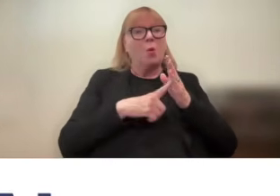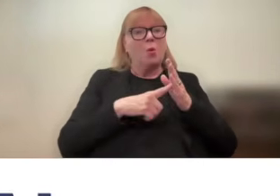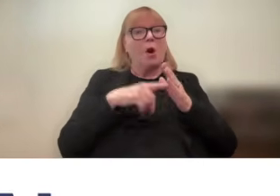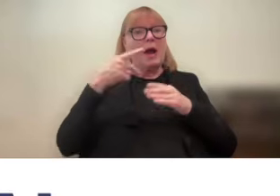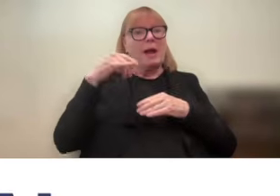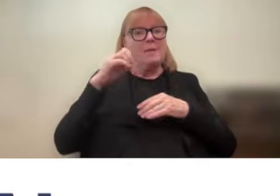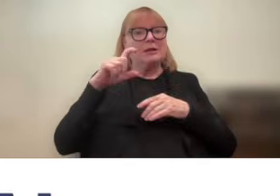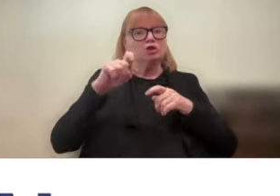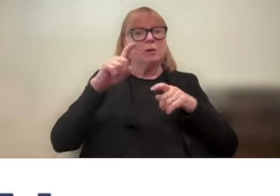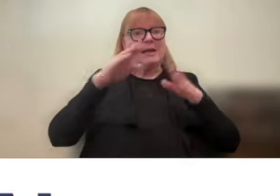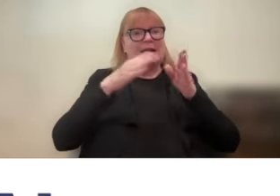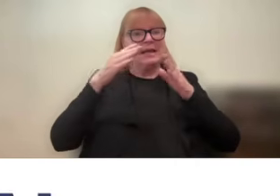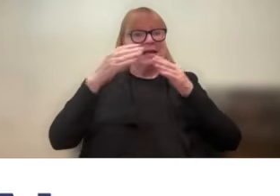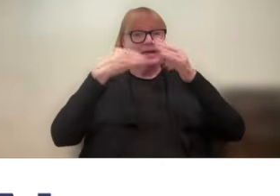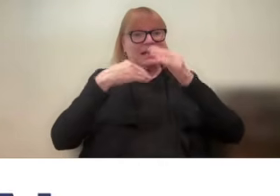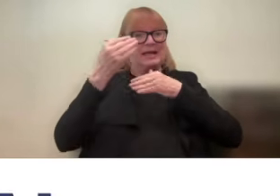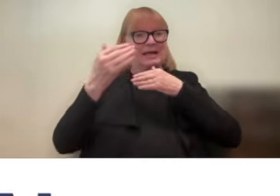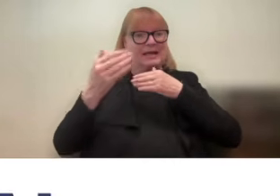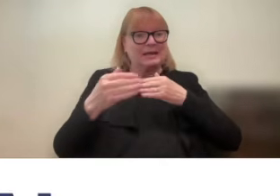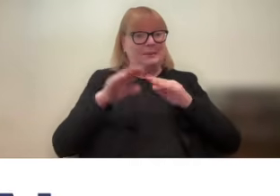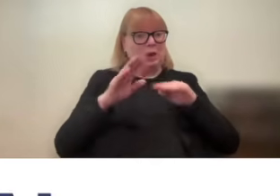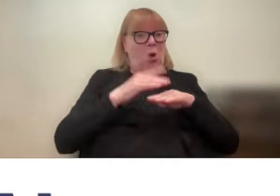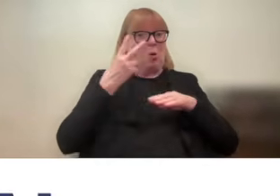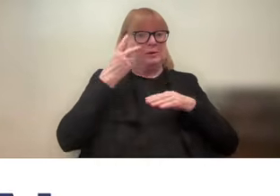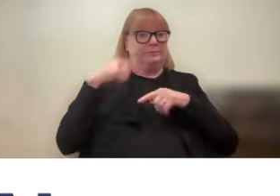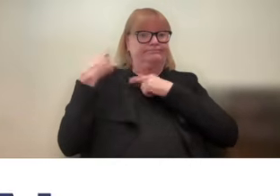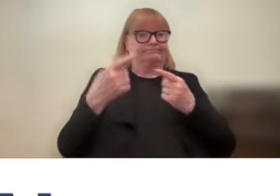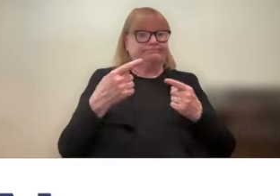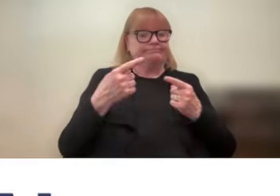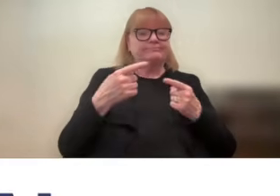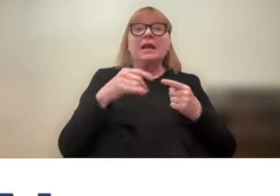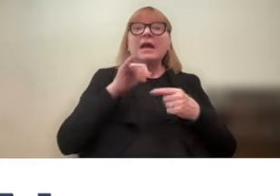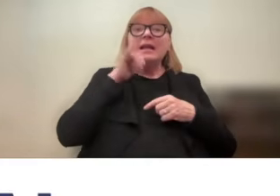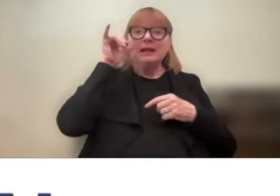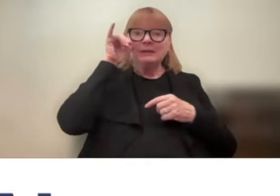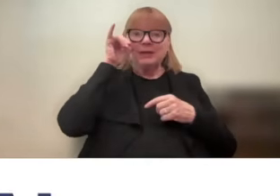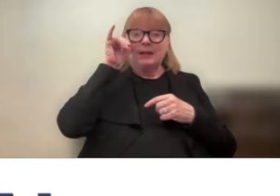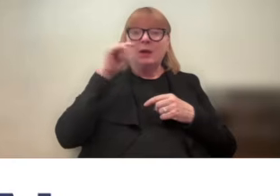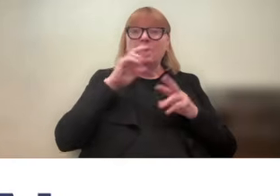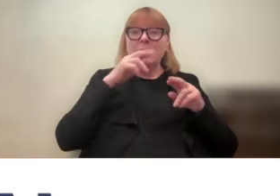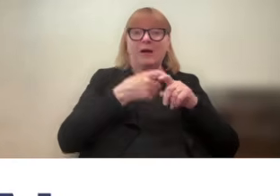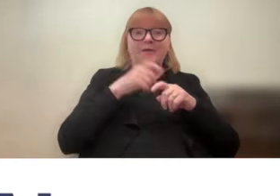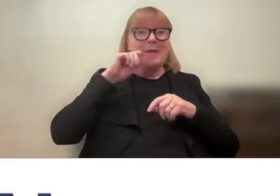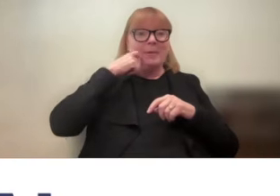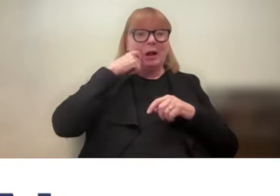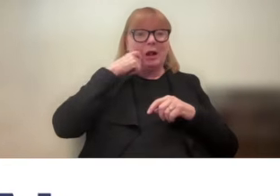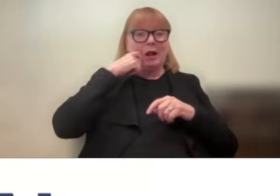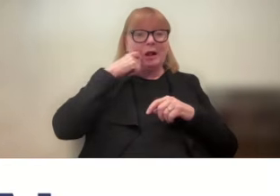should come next based on everything they've seen before. And just yesterday, there was a report from